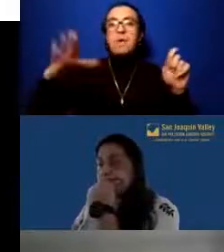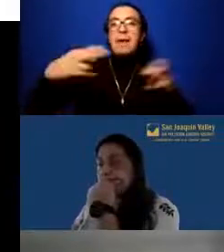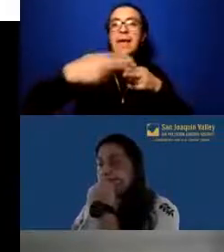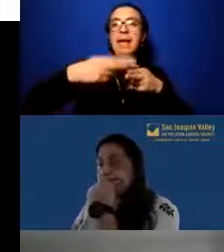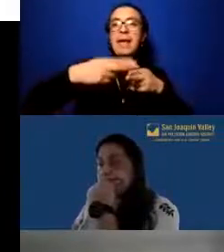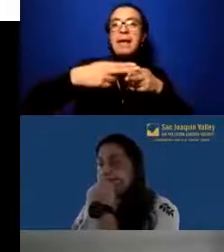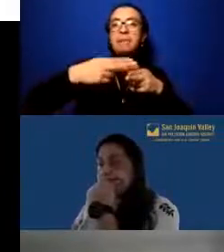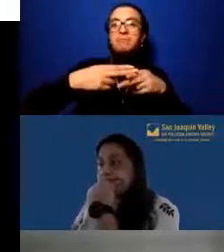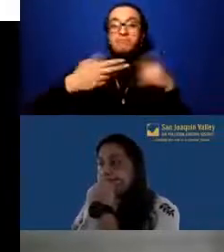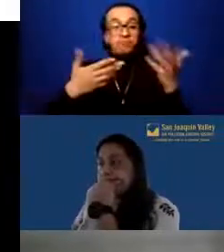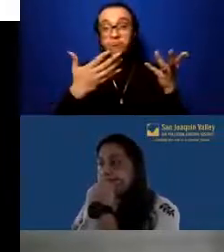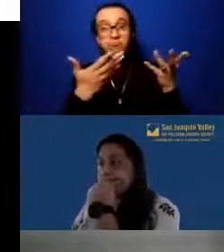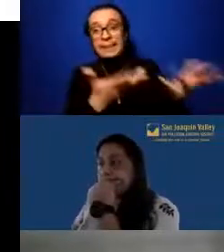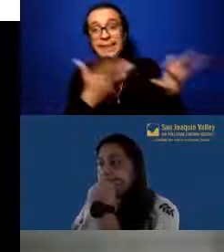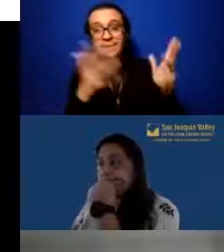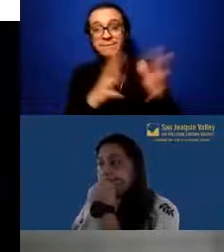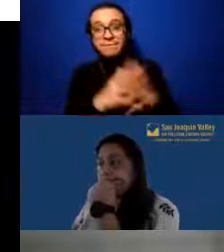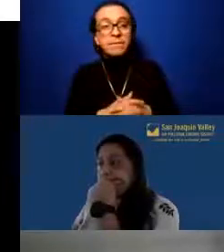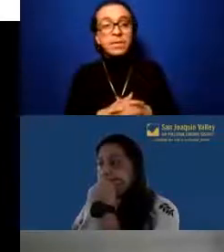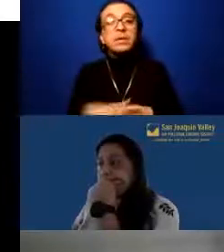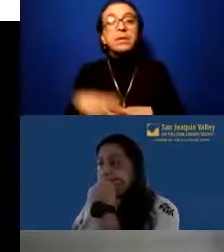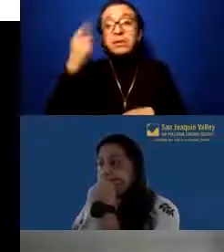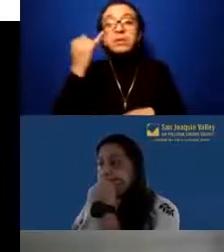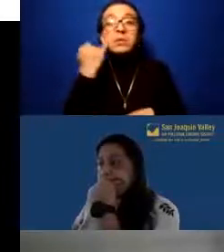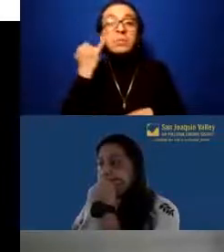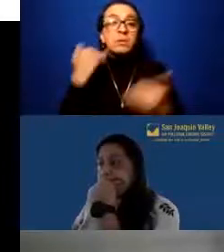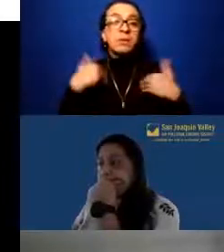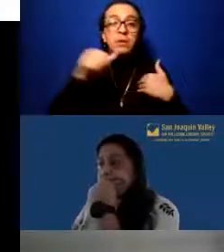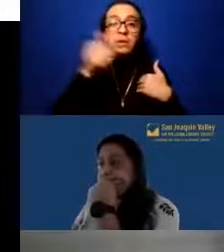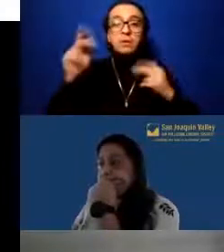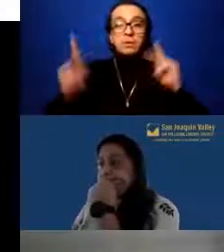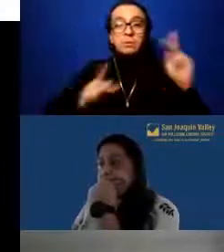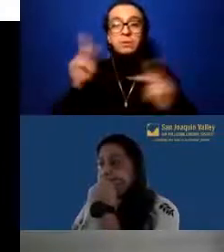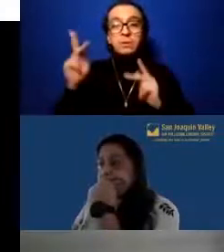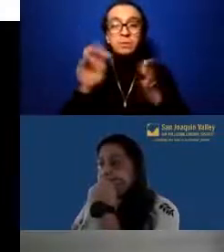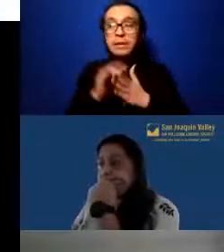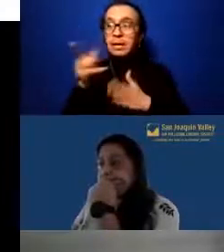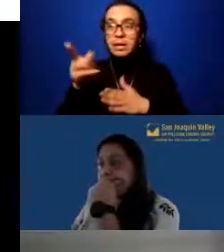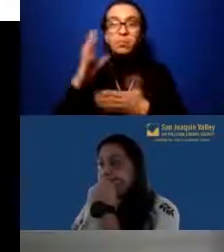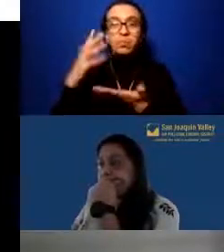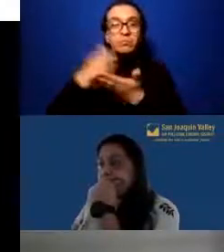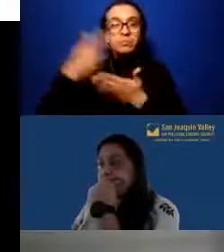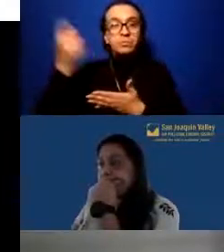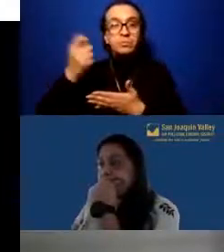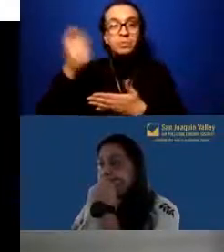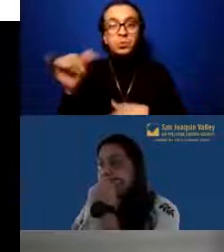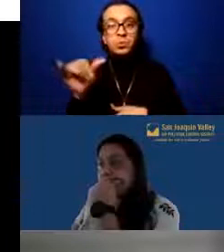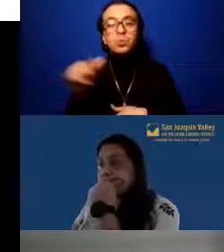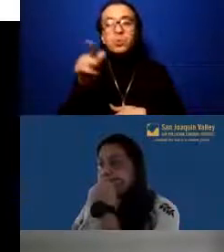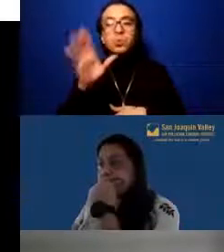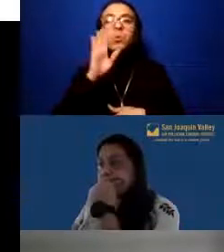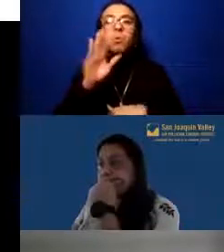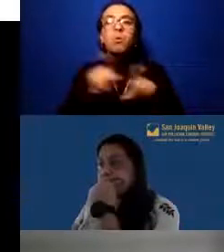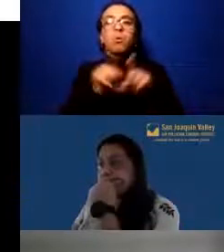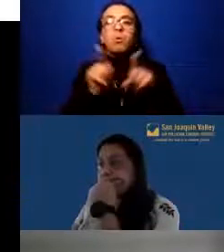as it is. If there is more people in the home that are participating and are also eligible for the stipends, then you're going to put their names down